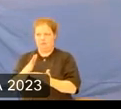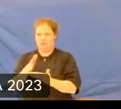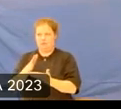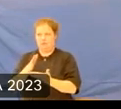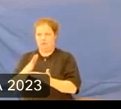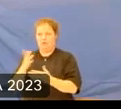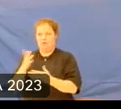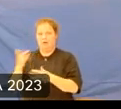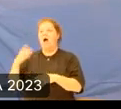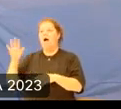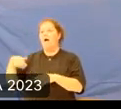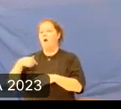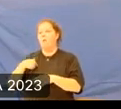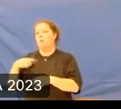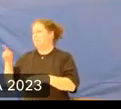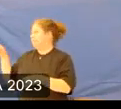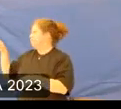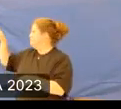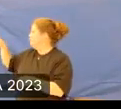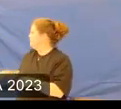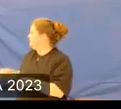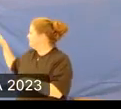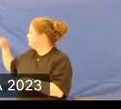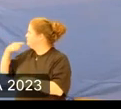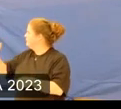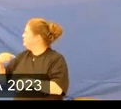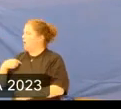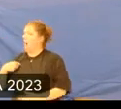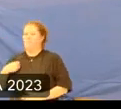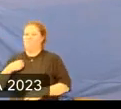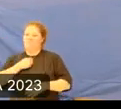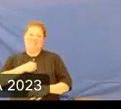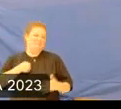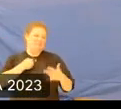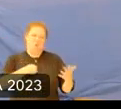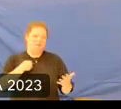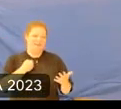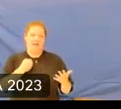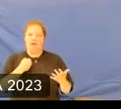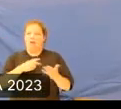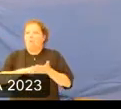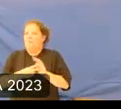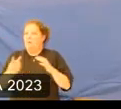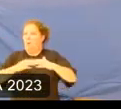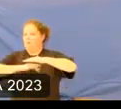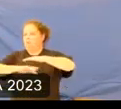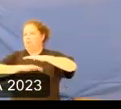a disqualification of an apartment rental. And these things are, you know,